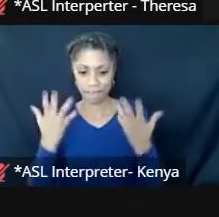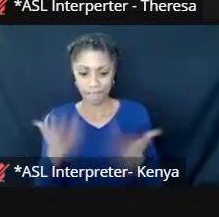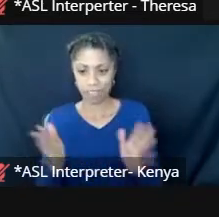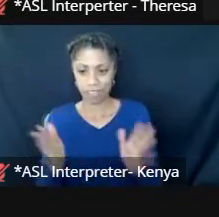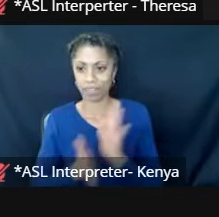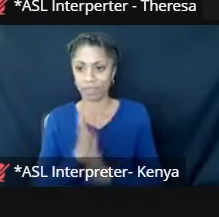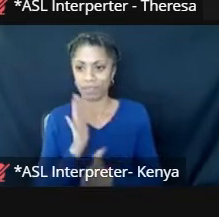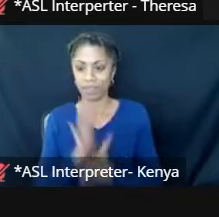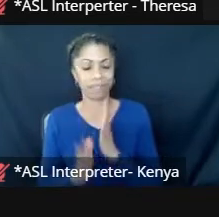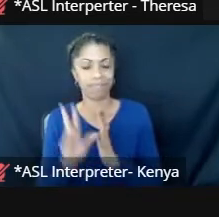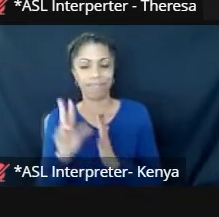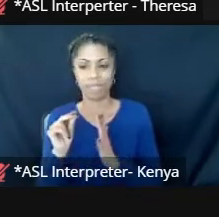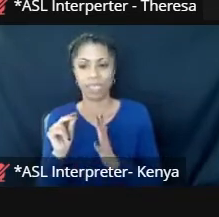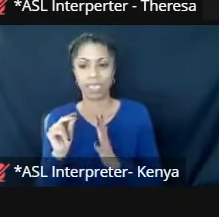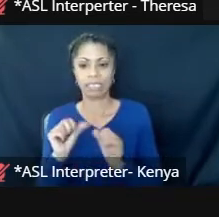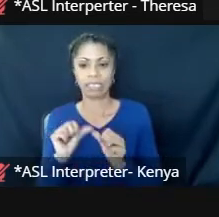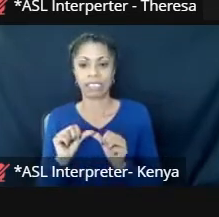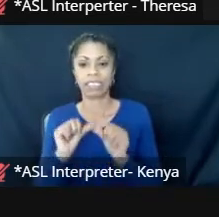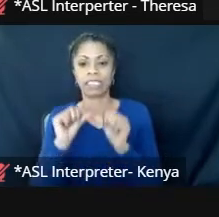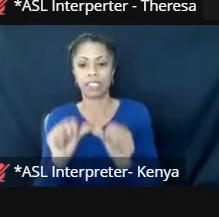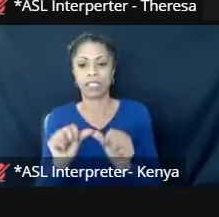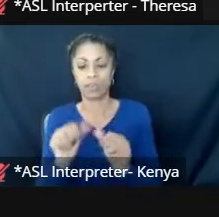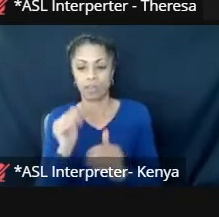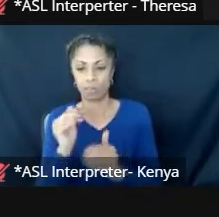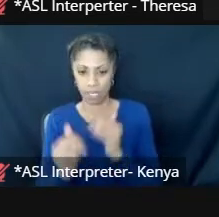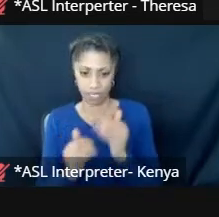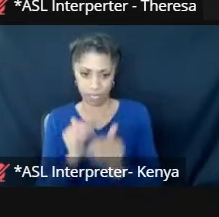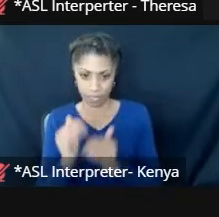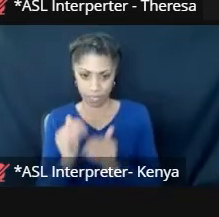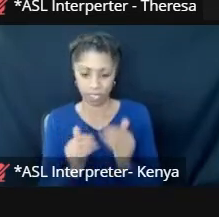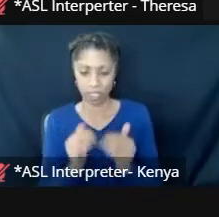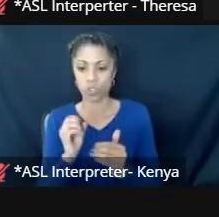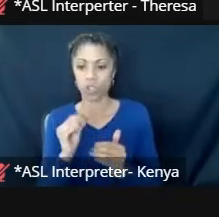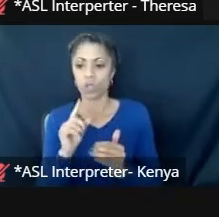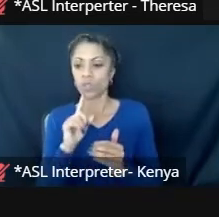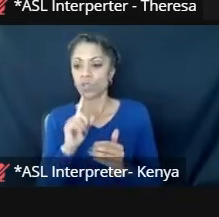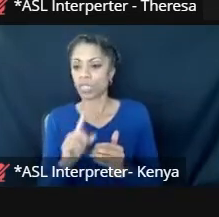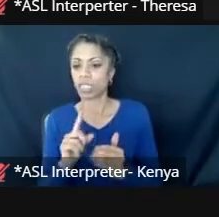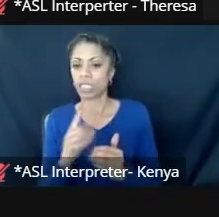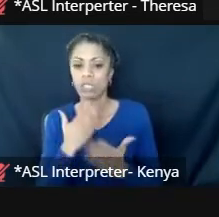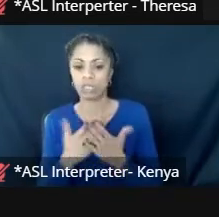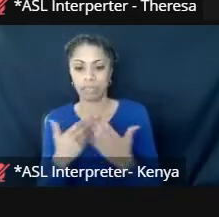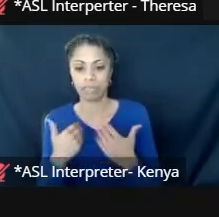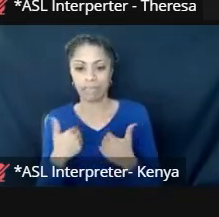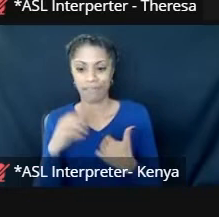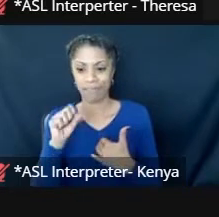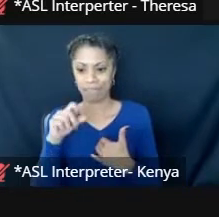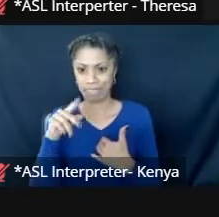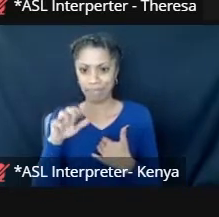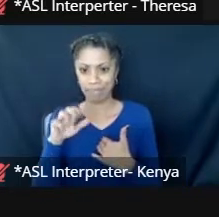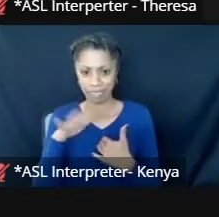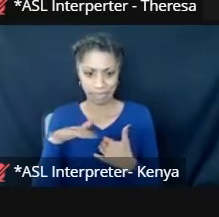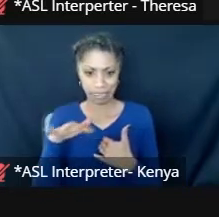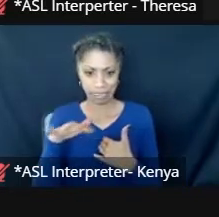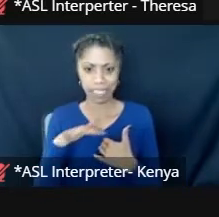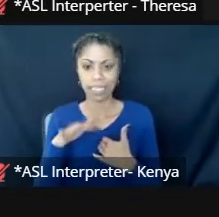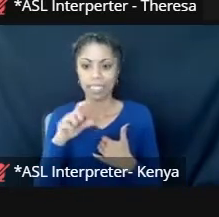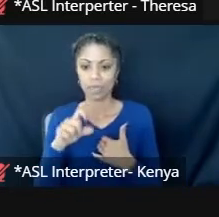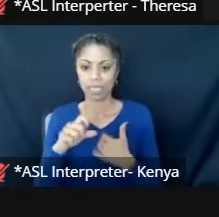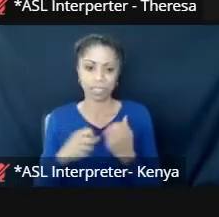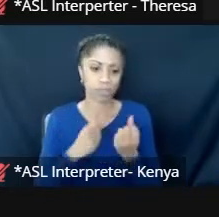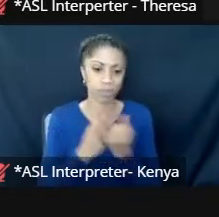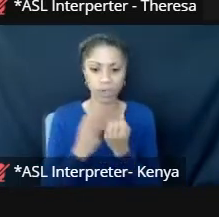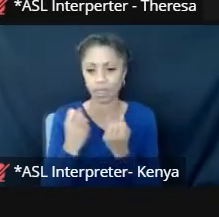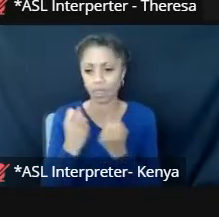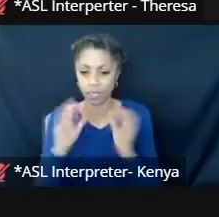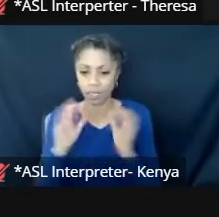engage in with intentionality. And so it's really great to have a space like this where we can push each other and learn from each